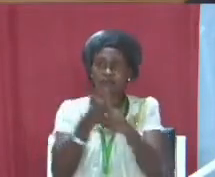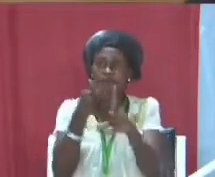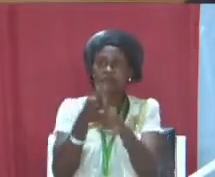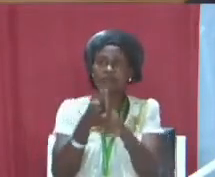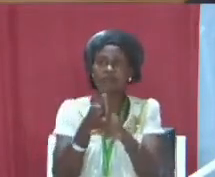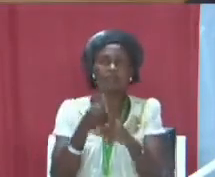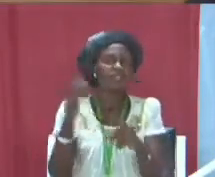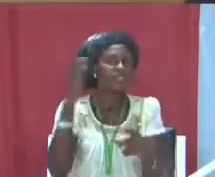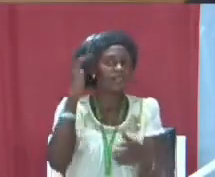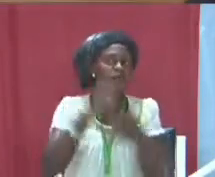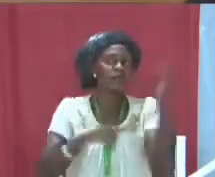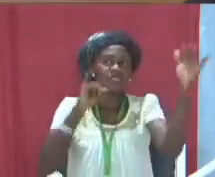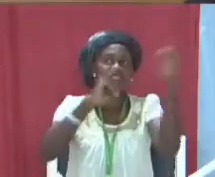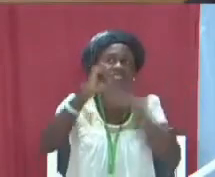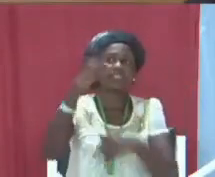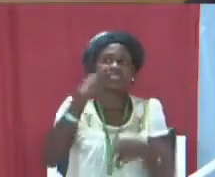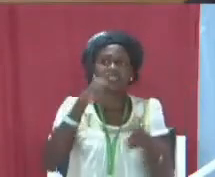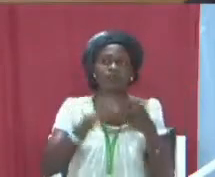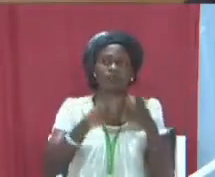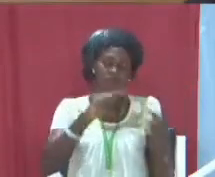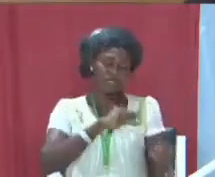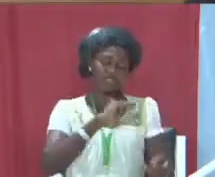Hear what Isaiah said to Hezekiah.